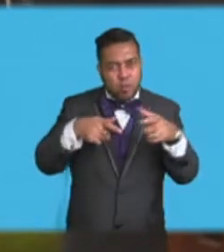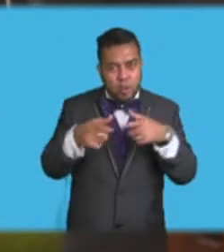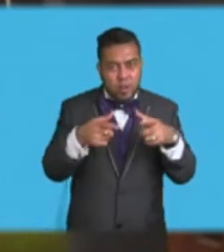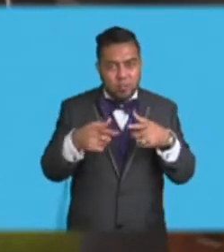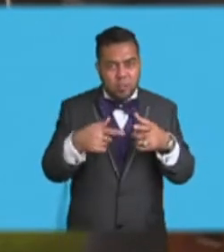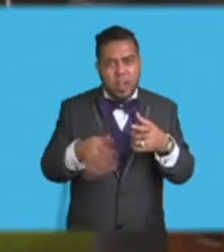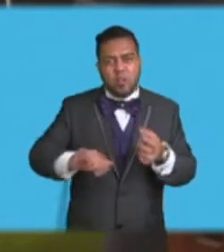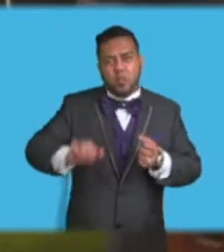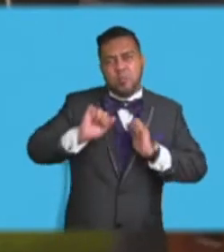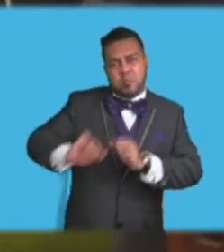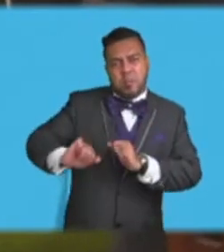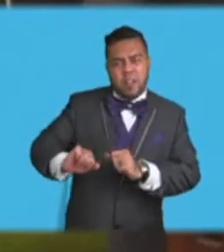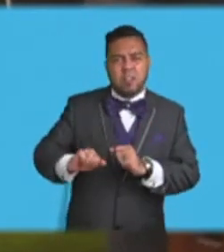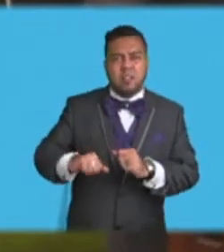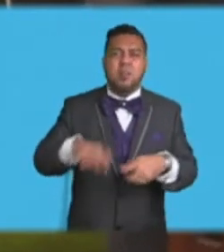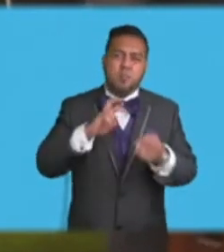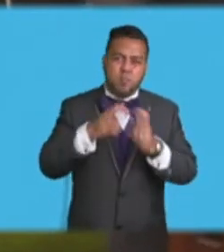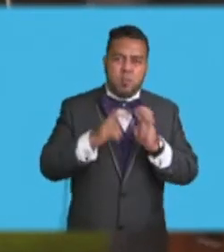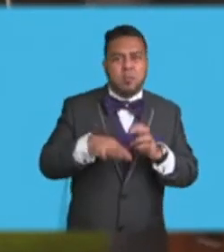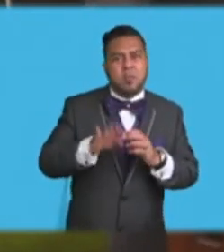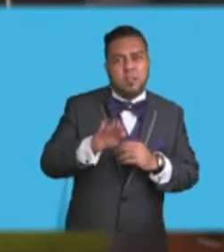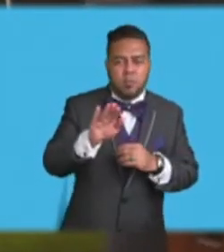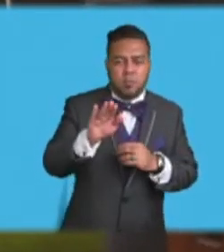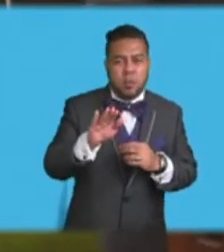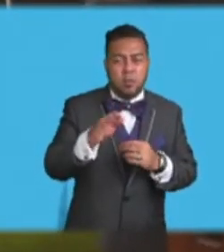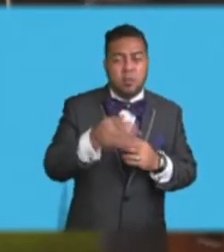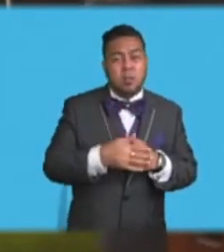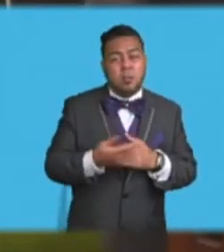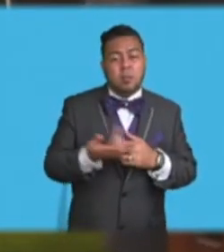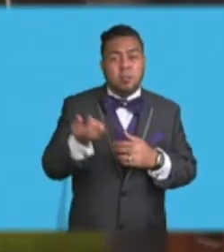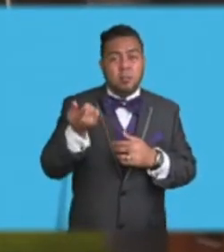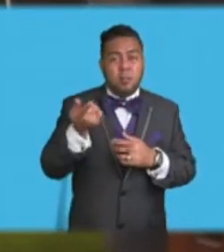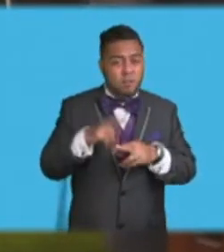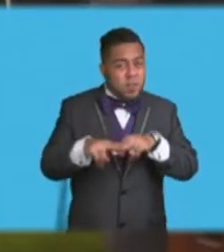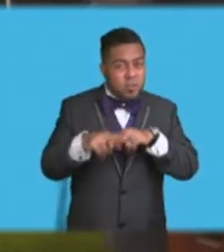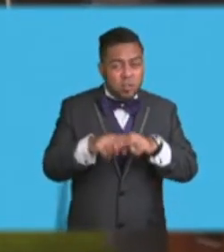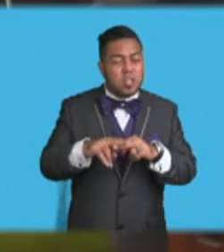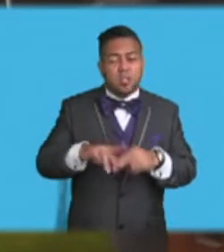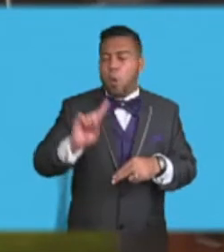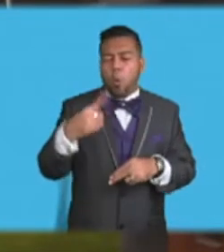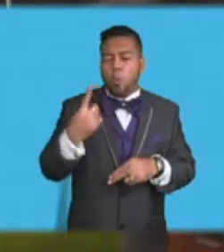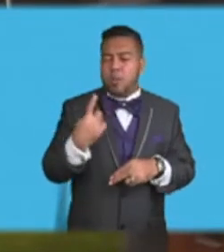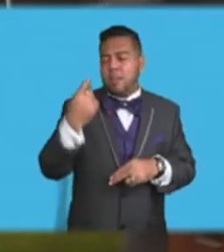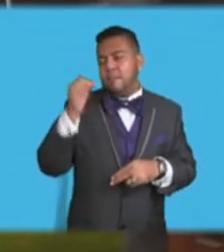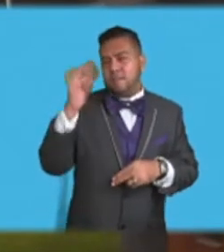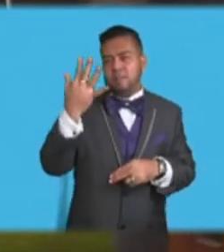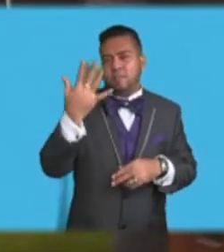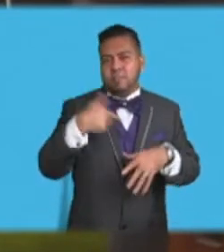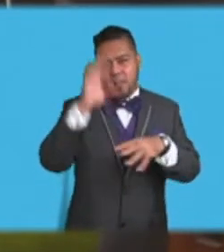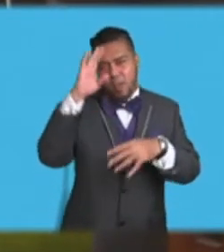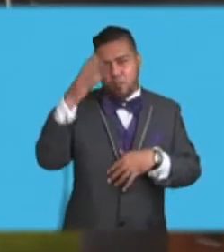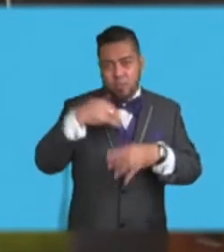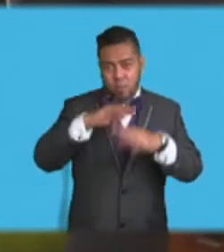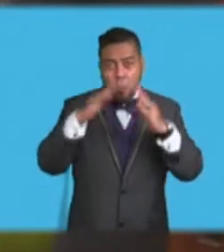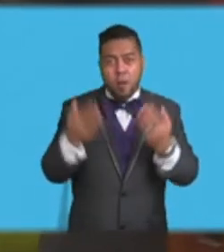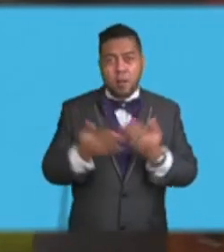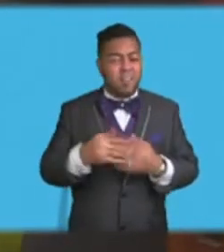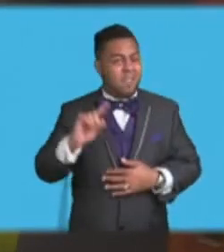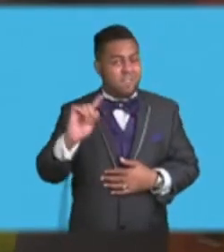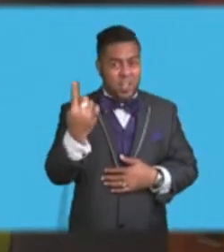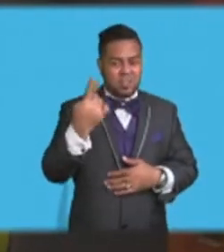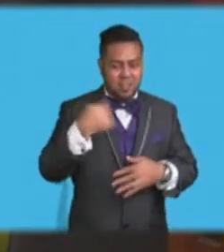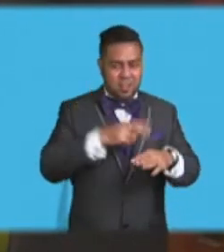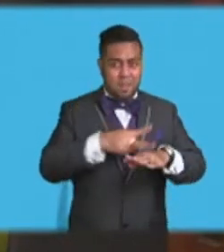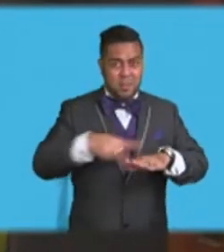crisis prevention and management. In fact, Madam Speaker, Fiji is only the 5th country in the world and the first in the Pacific